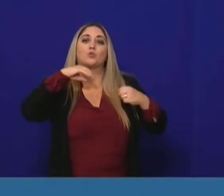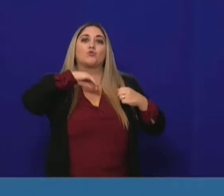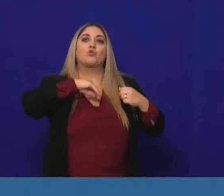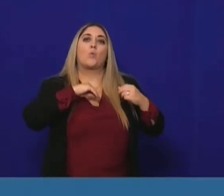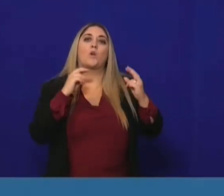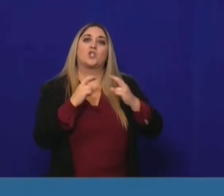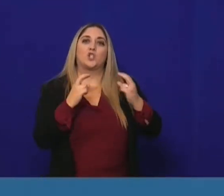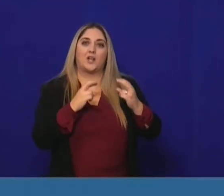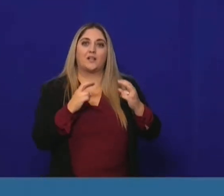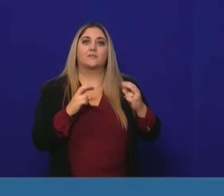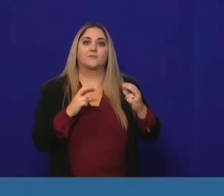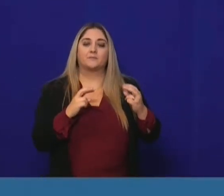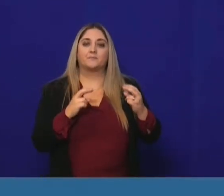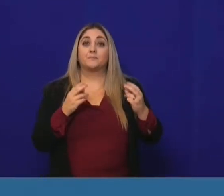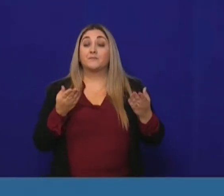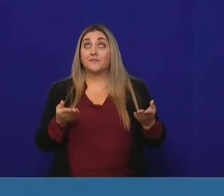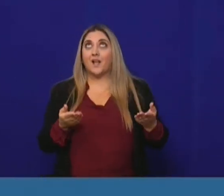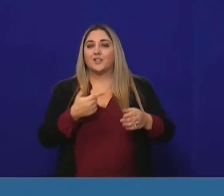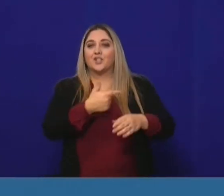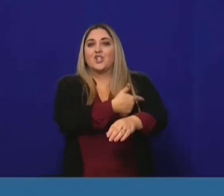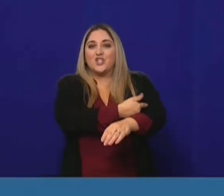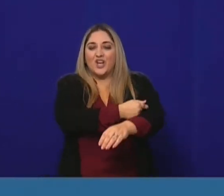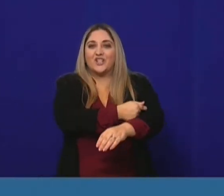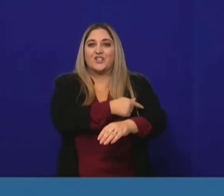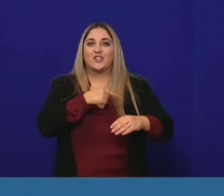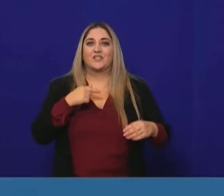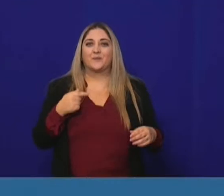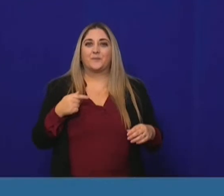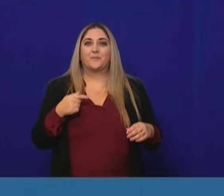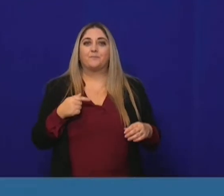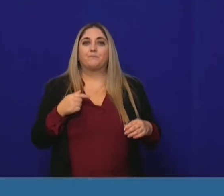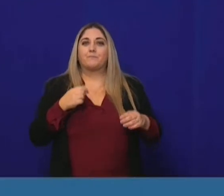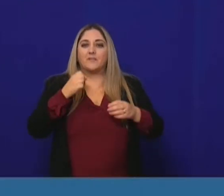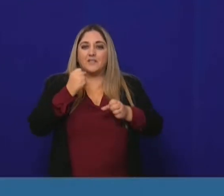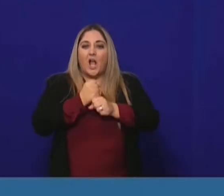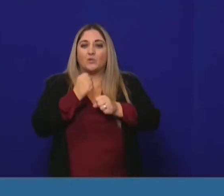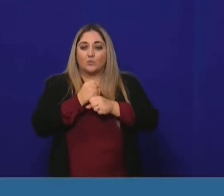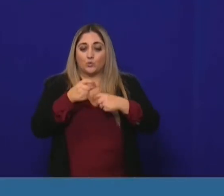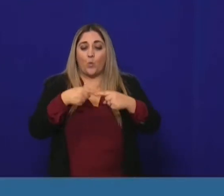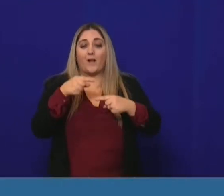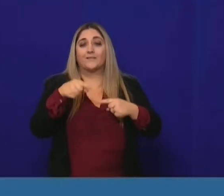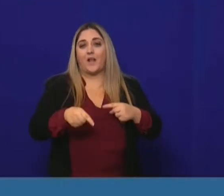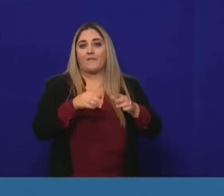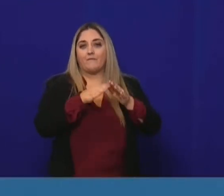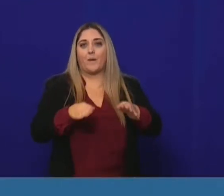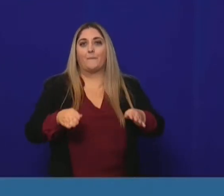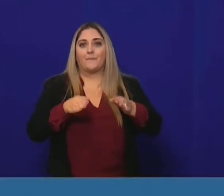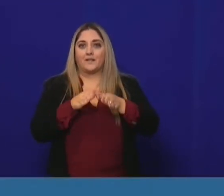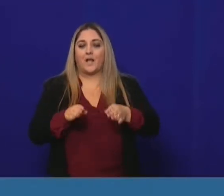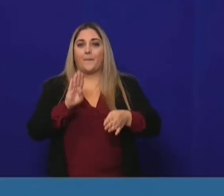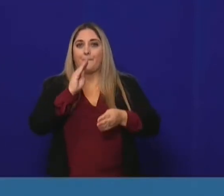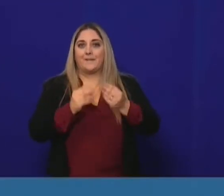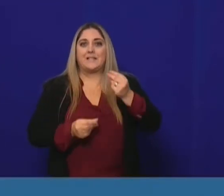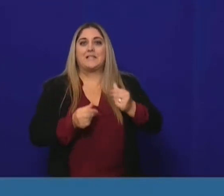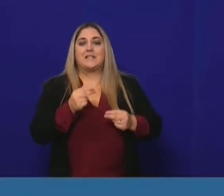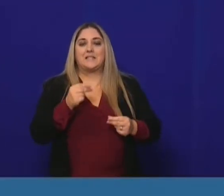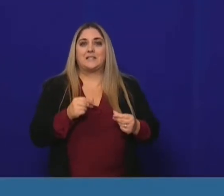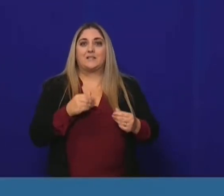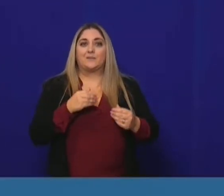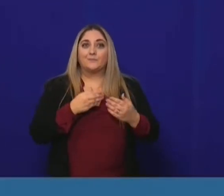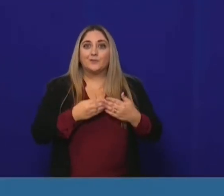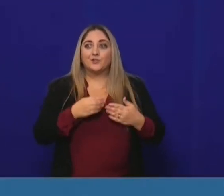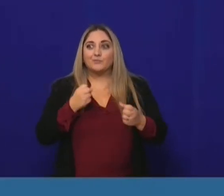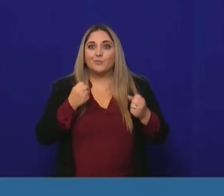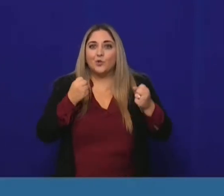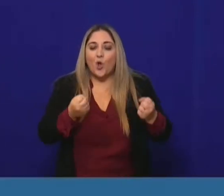dan huwa kollu li dawn il-manufatturi qegħdin jaħdmu fuq biex kemm jista' jkunu qegħdin jeliċitaw